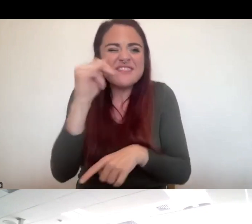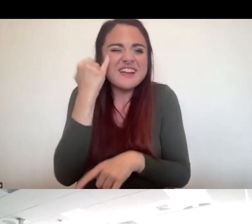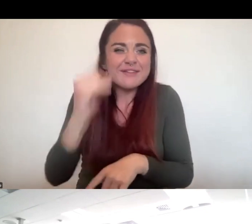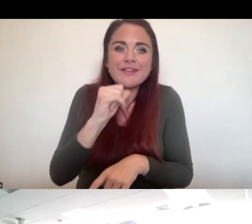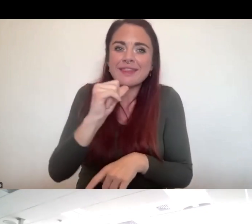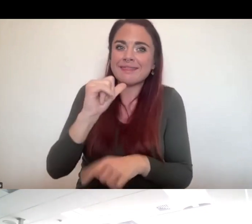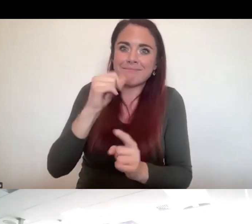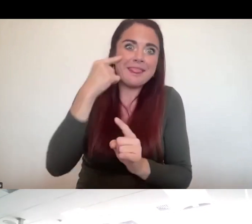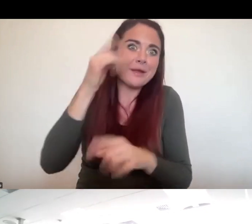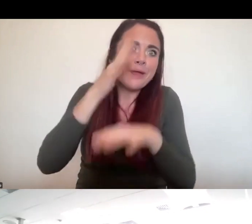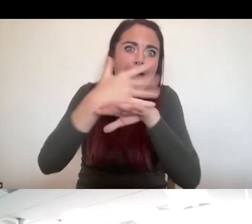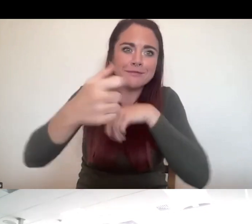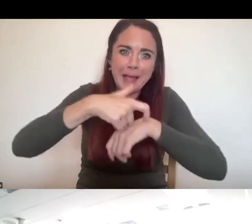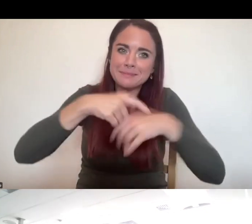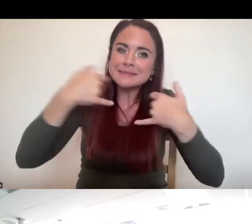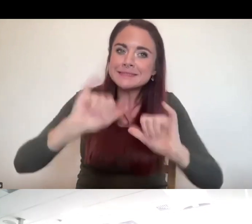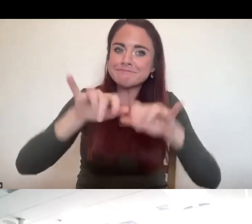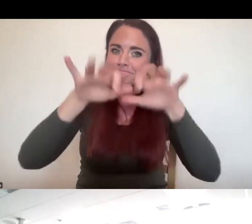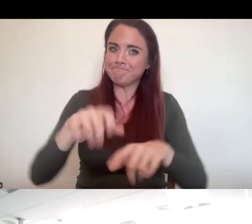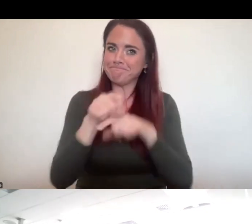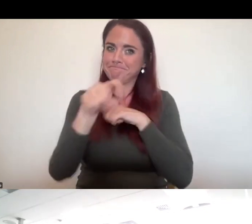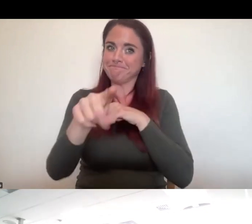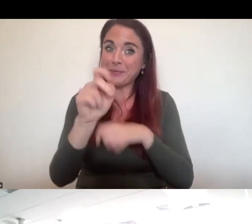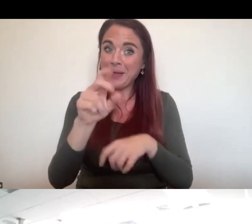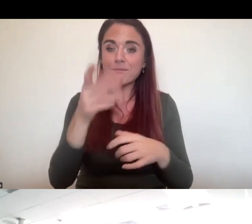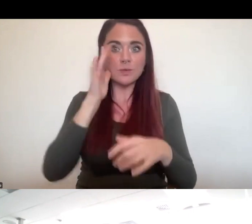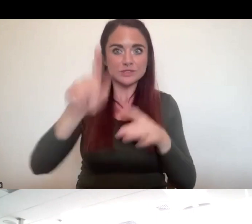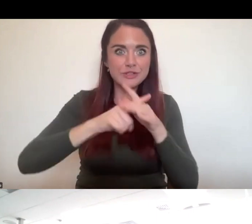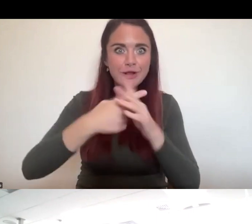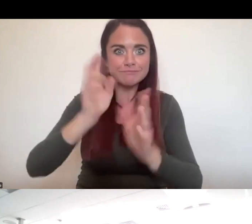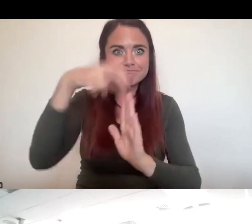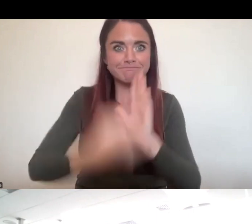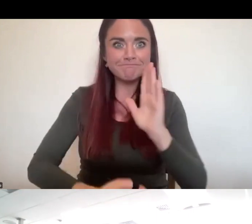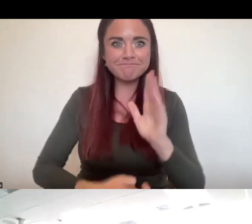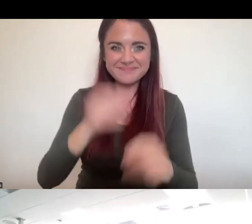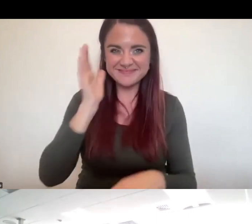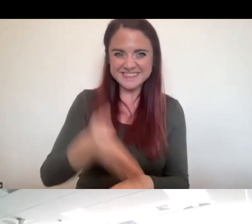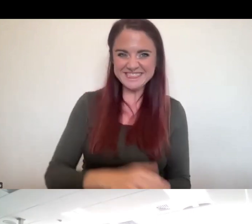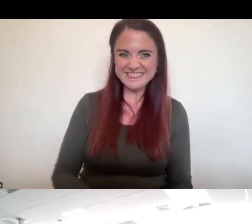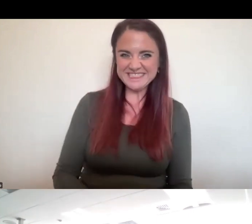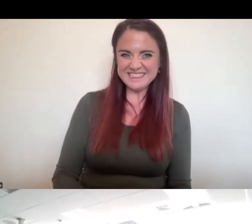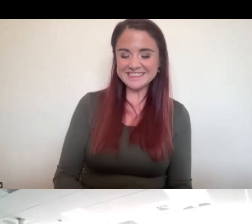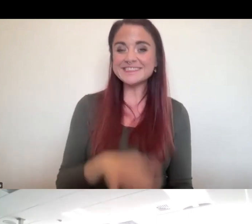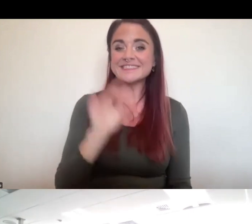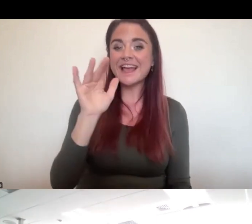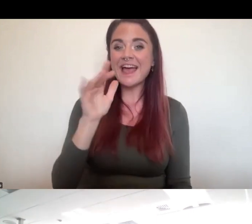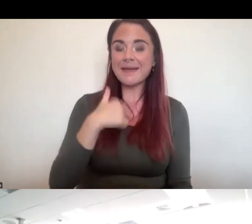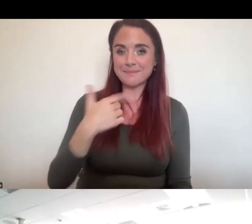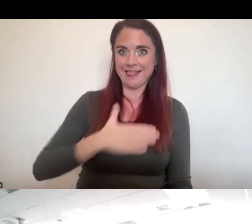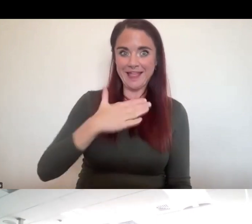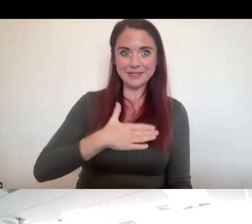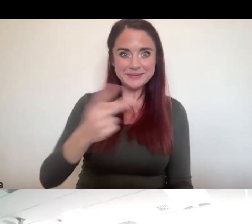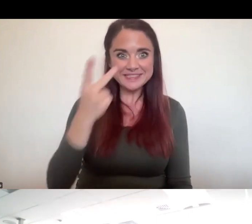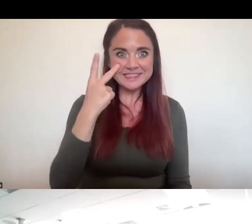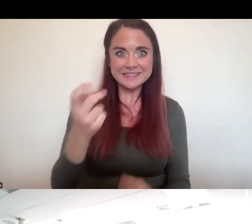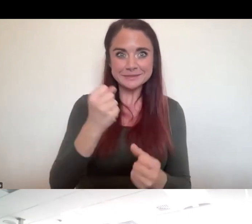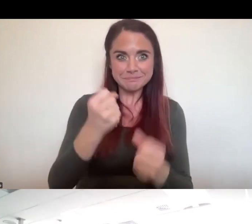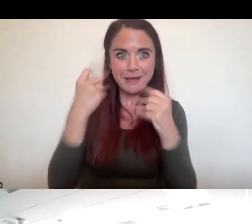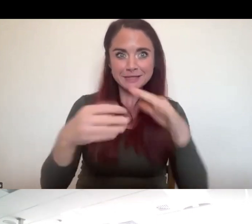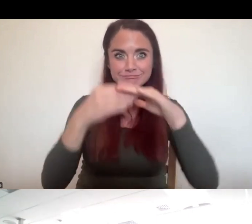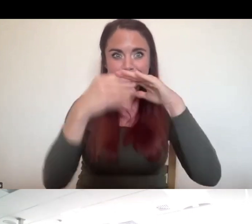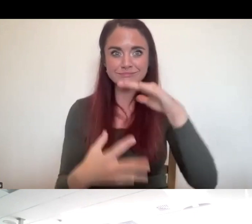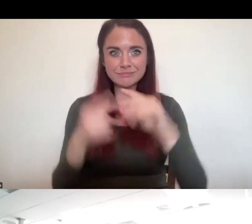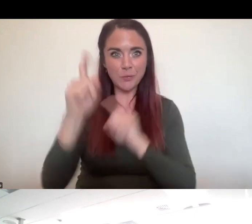time. So let's just jump in right away. And I'm very glad to see there are a lot of questions